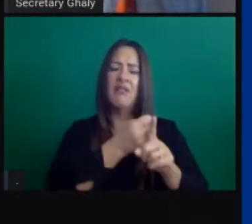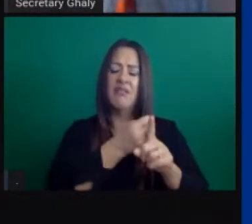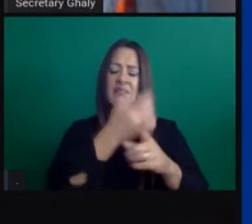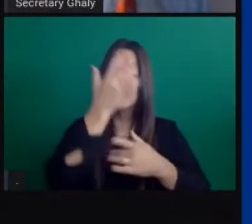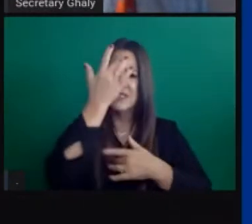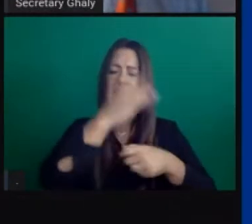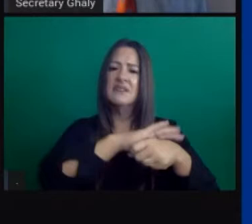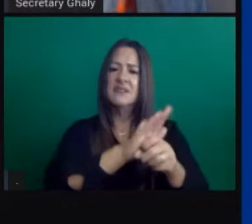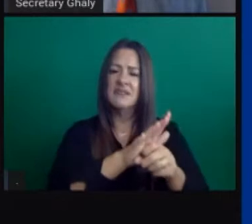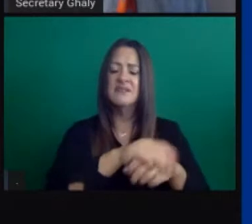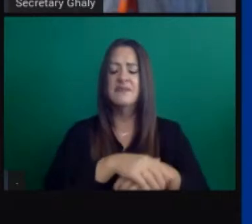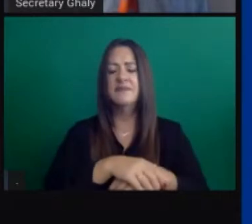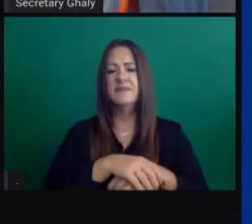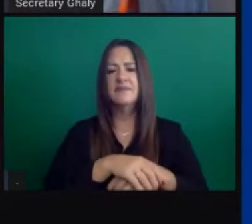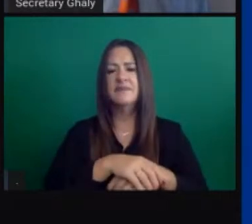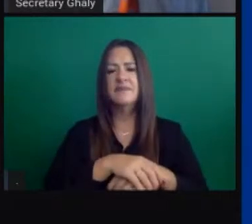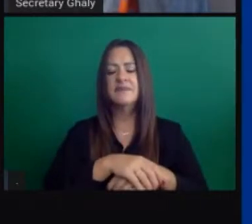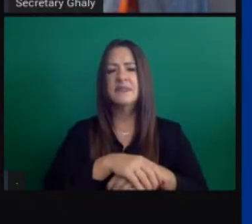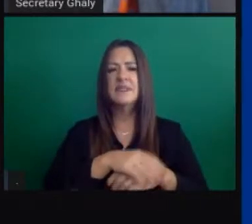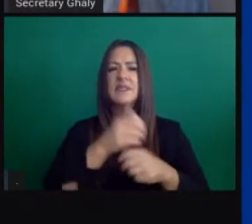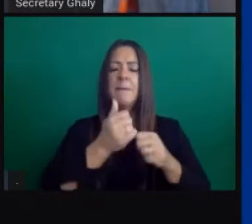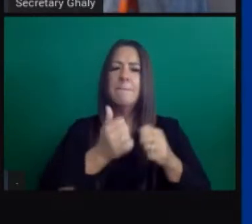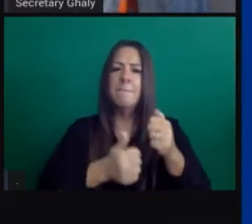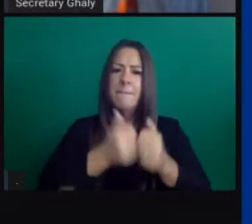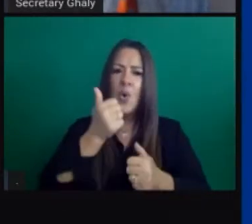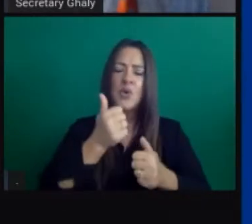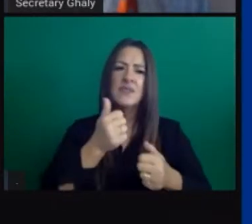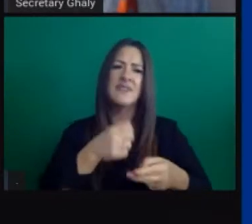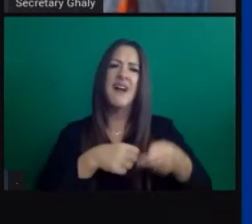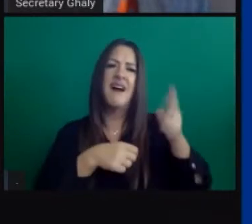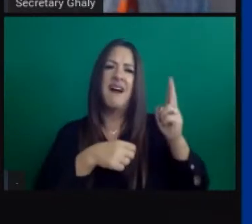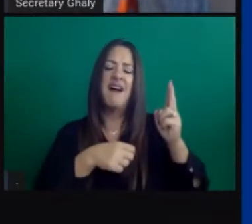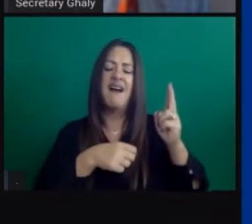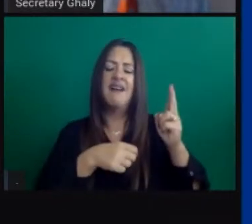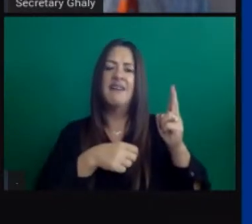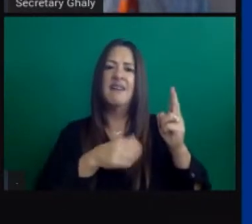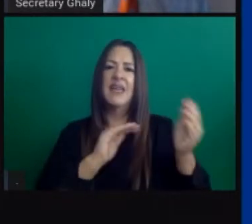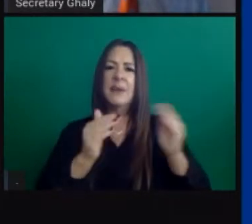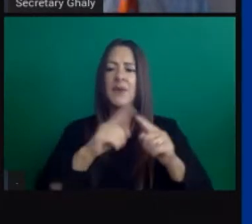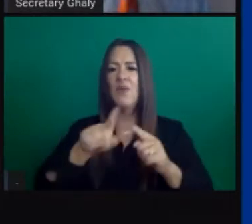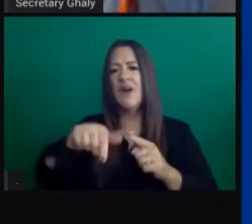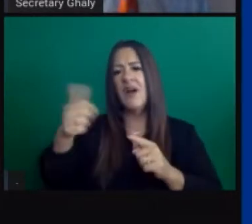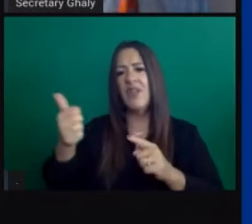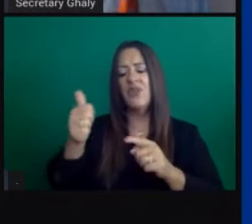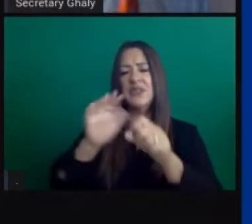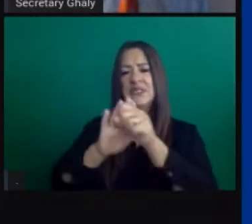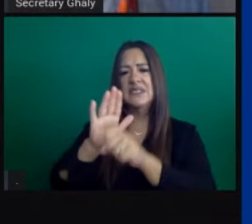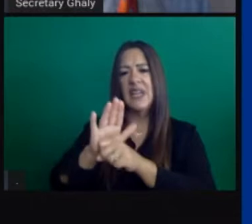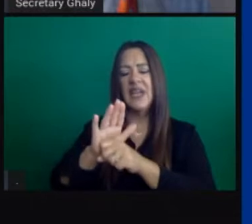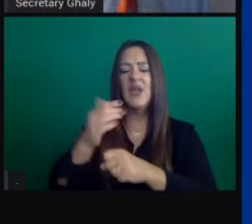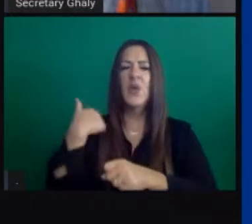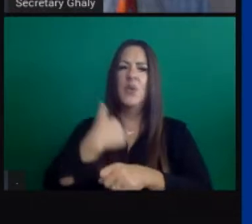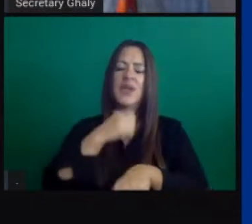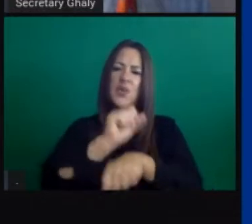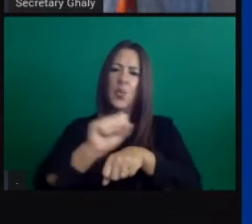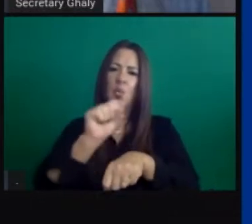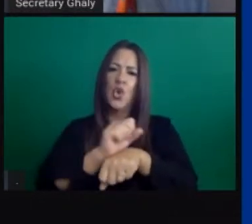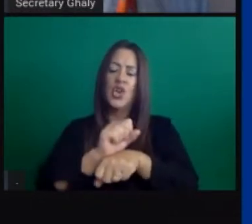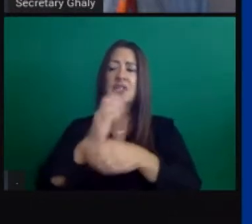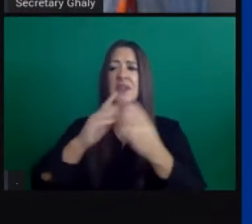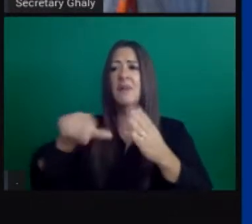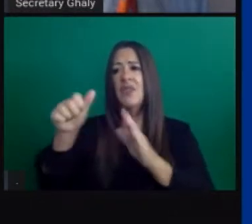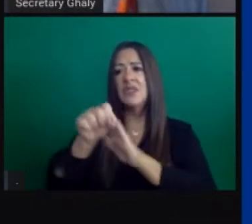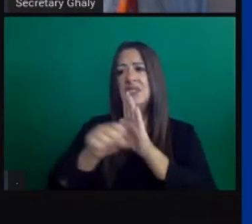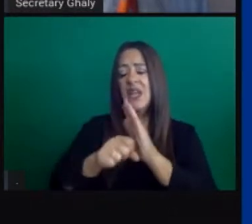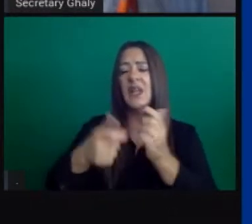over day basis that are higher than most of our nation. And we need to continue to work to bring that down to get through this, so that we